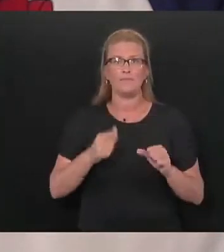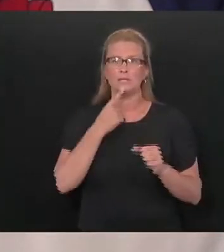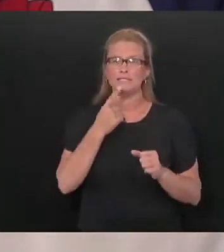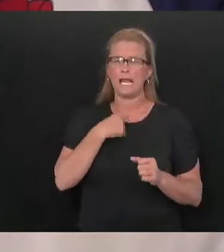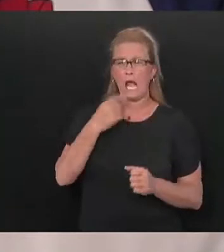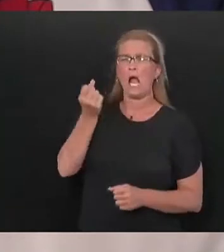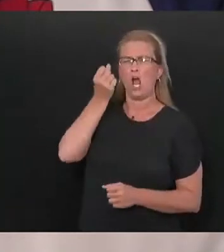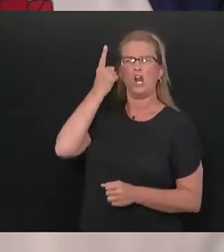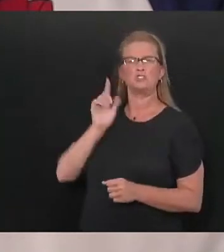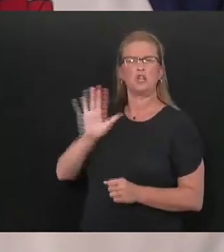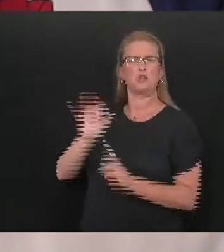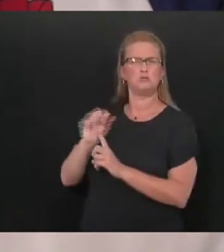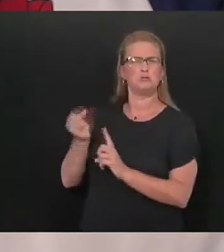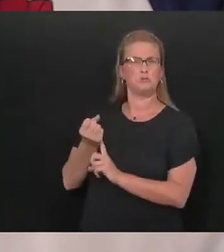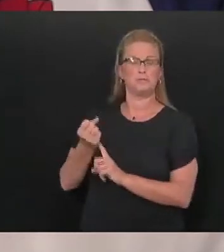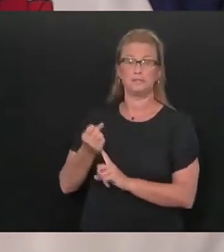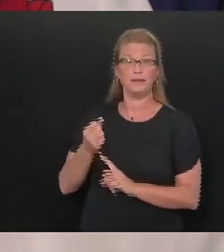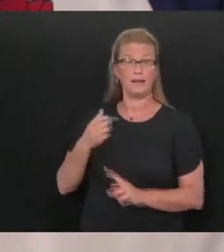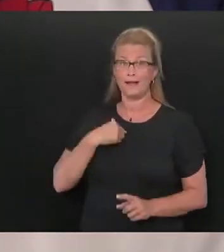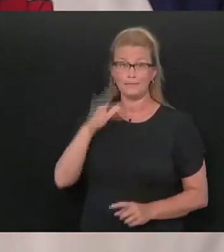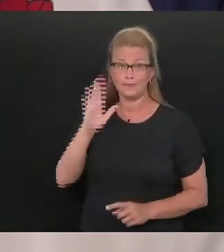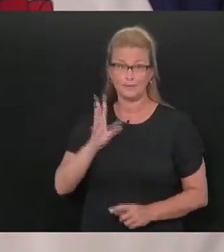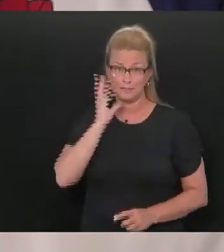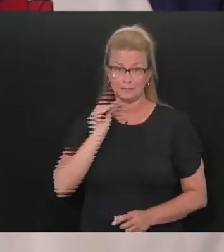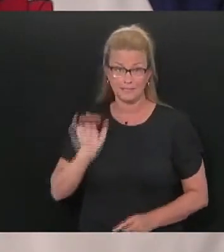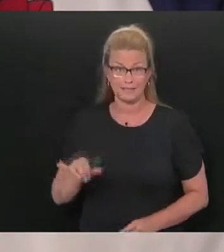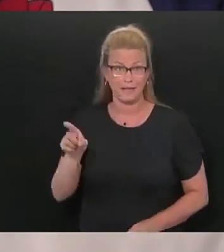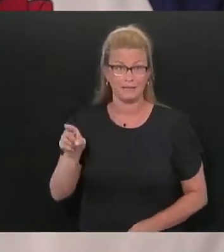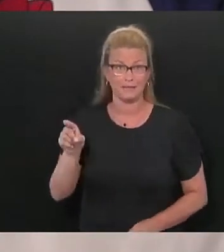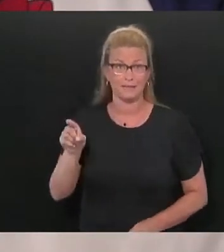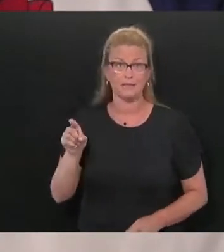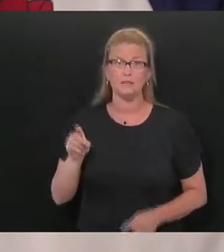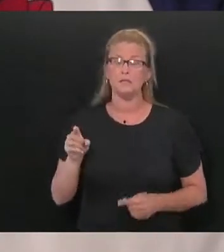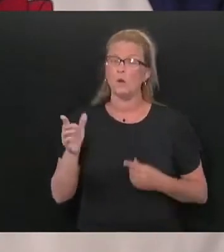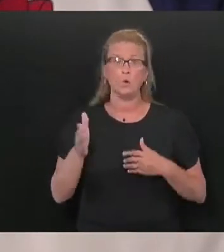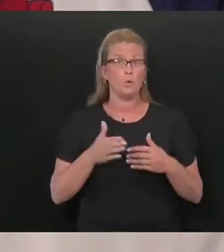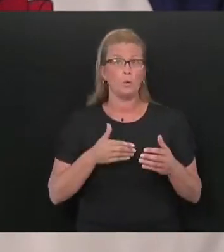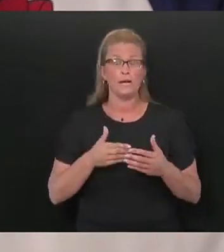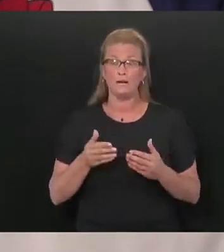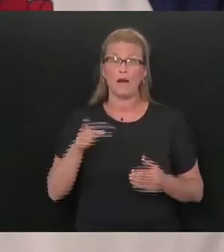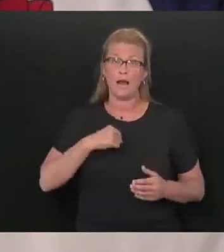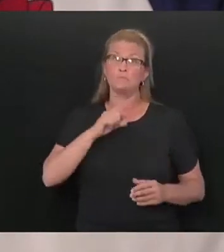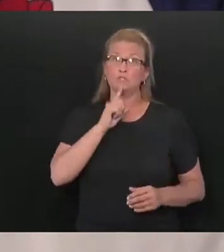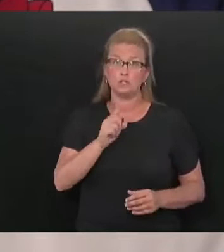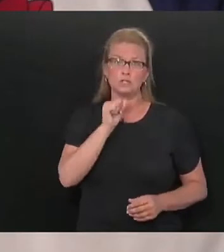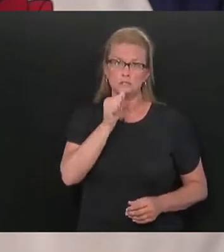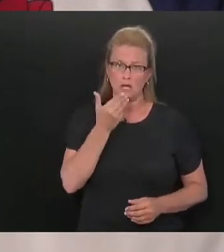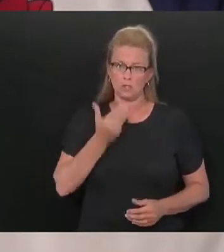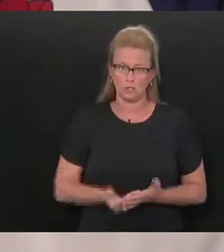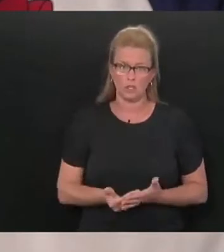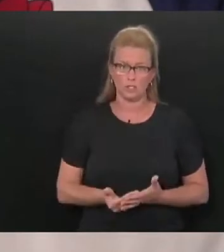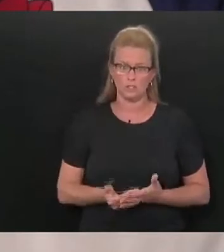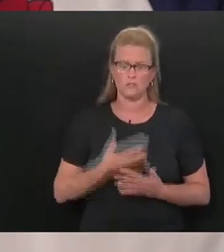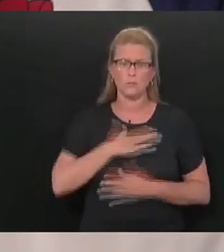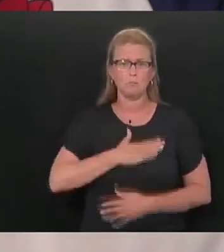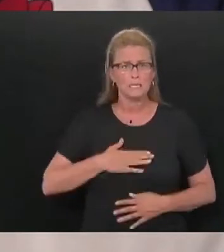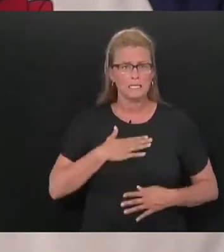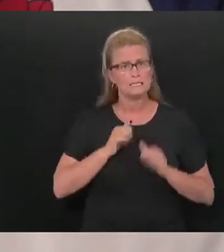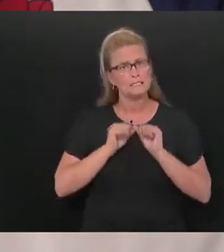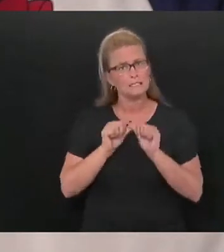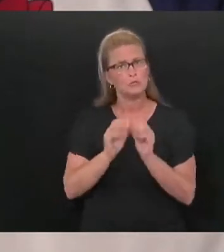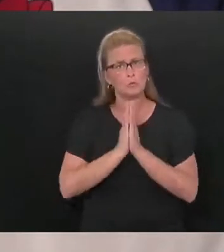we don't know what they're going through. Whatever it is probably not very good. So please keep them in your